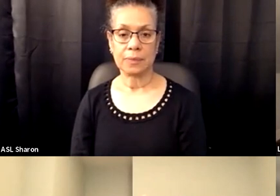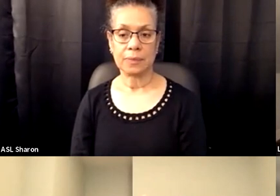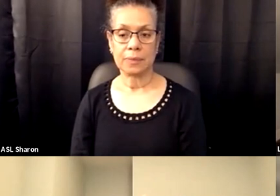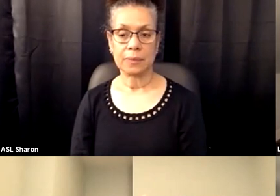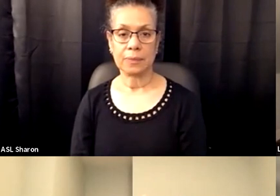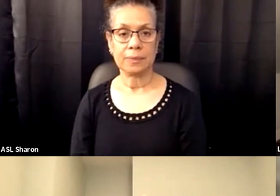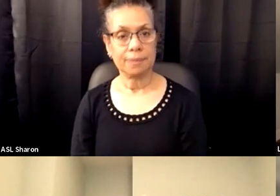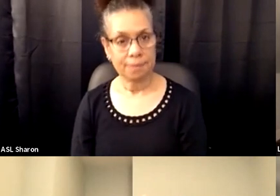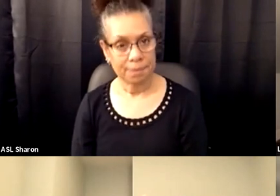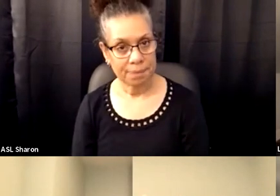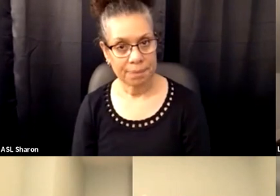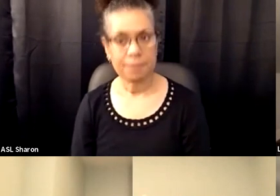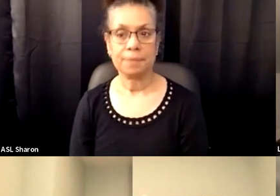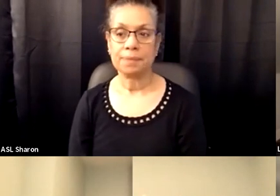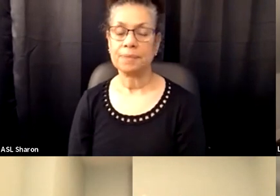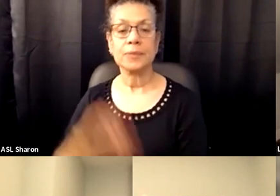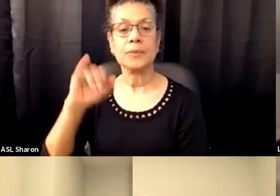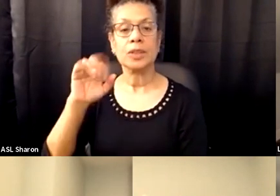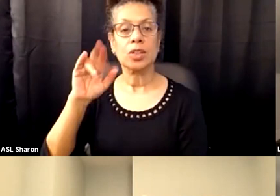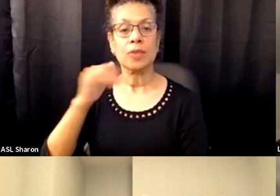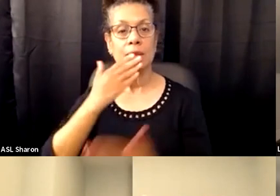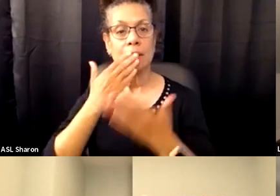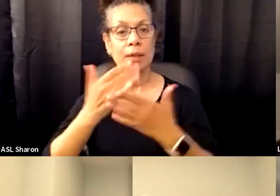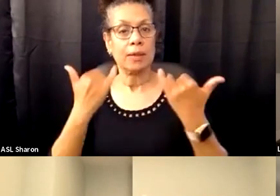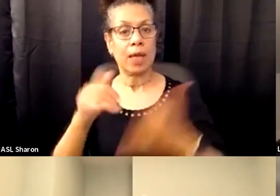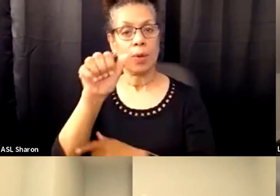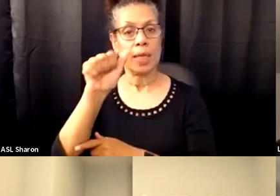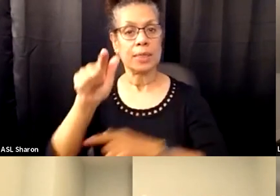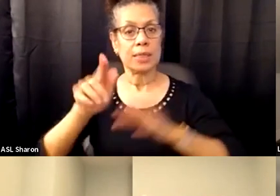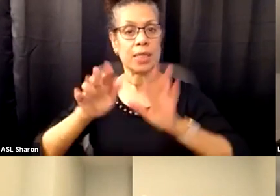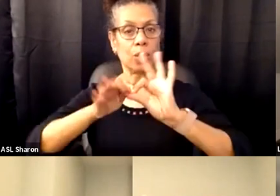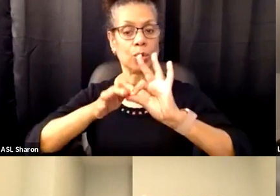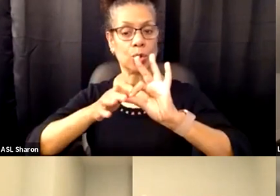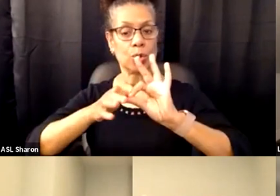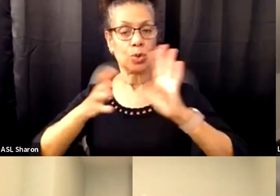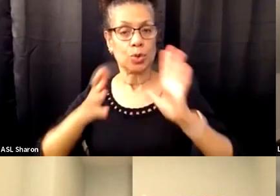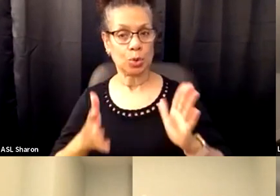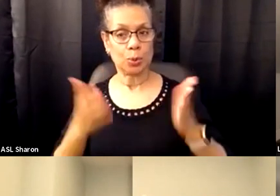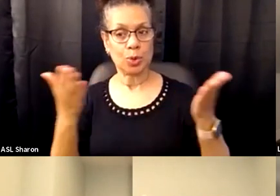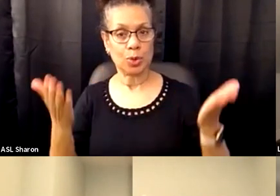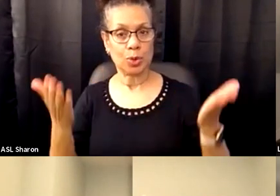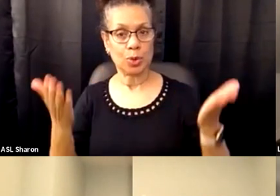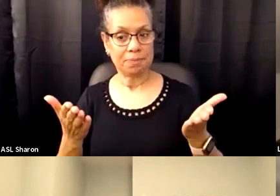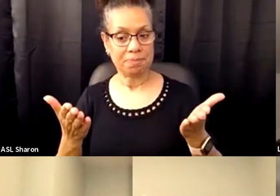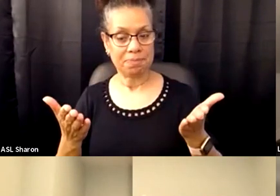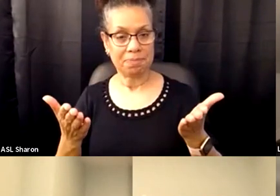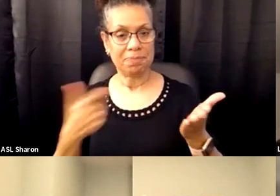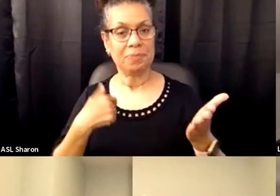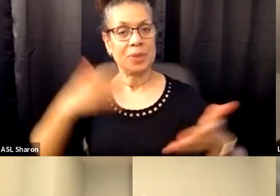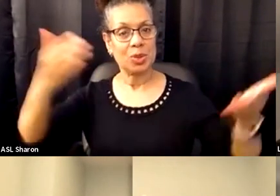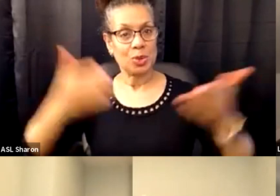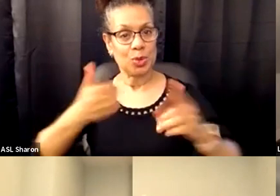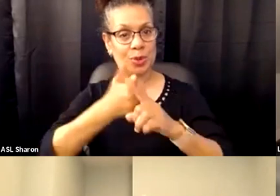thank thank you and will our american sign language interpretation interpreters please introduce